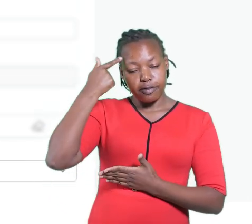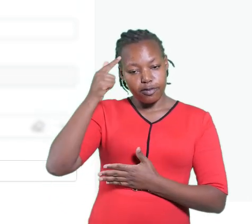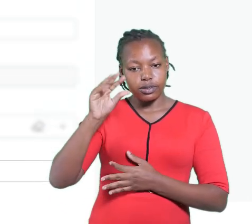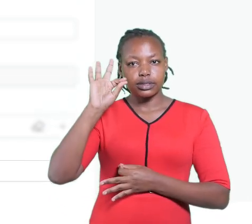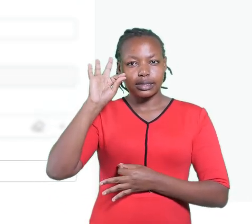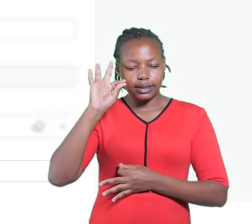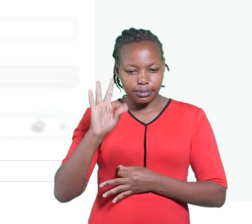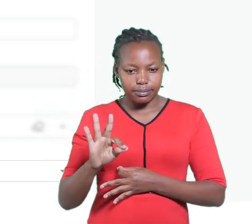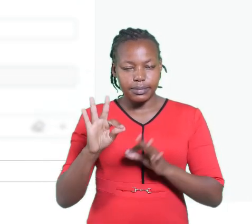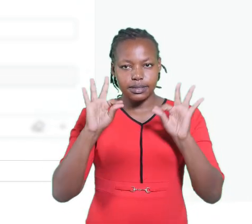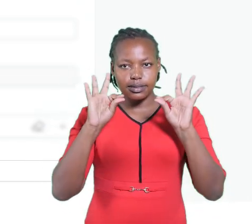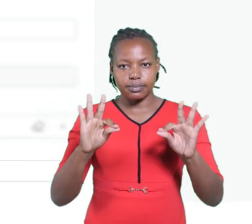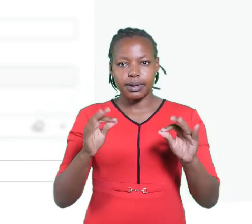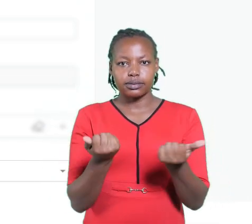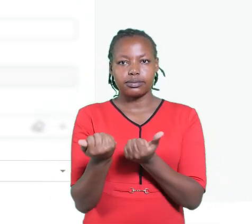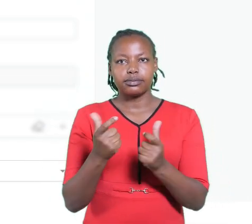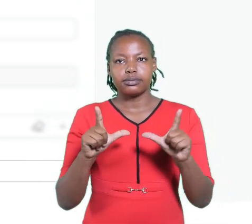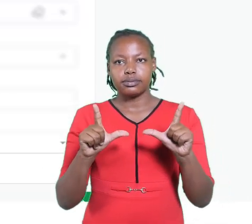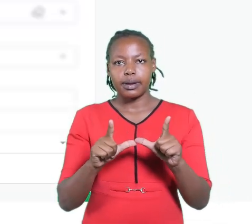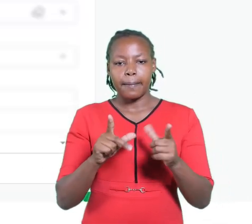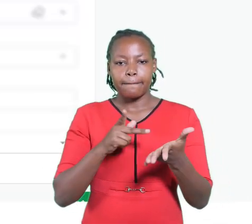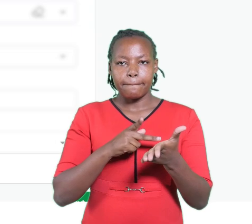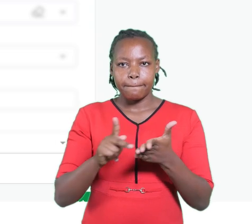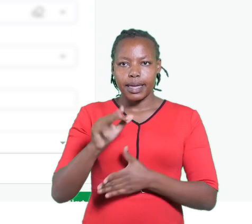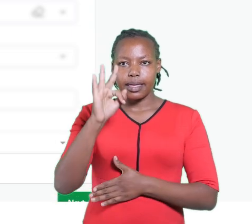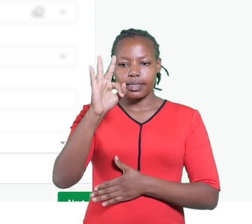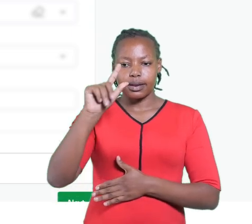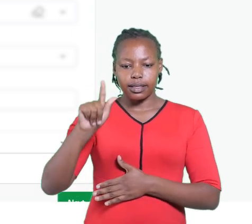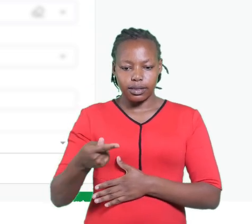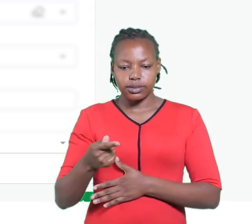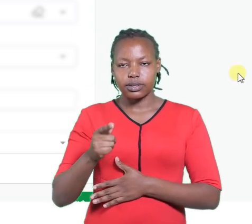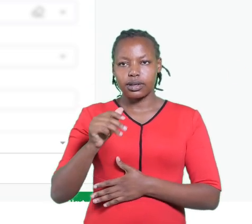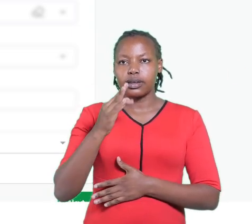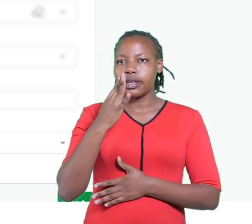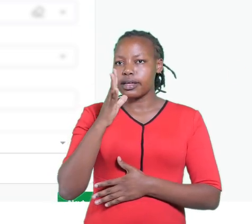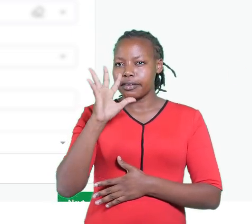www.ntsa.go.ke and apply for a smart driving license, pay